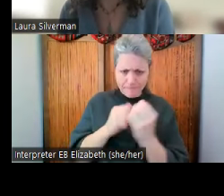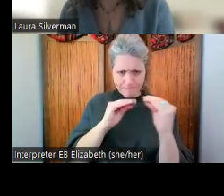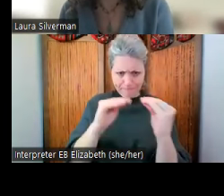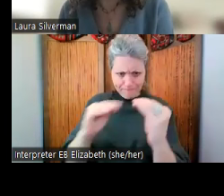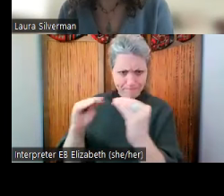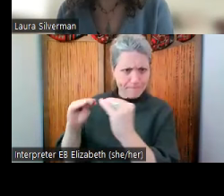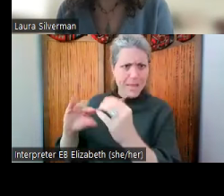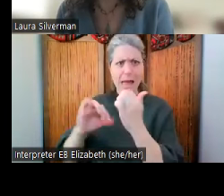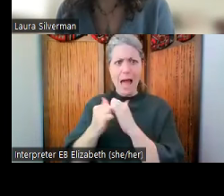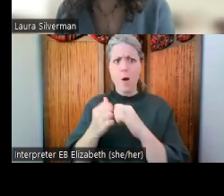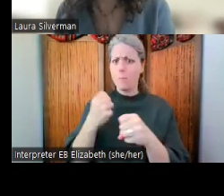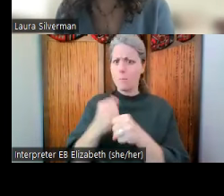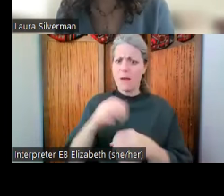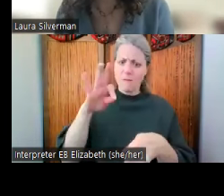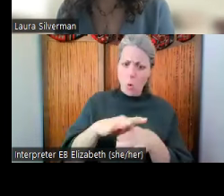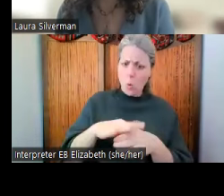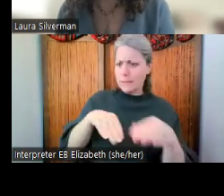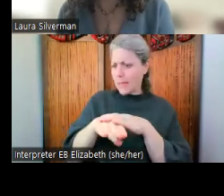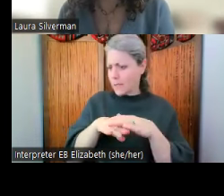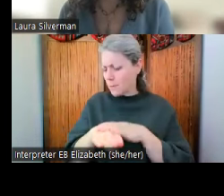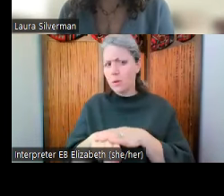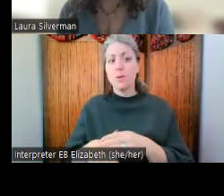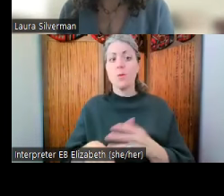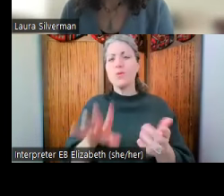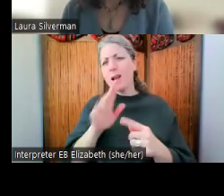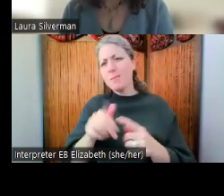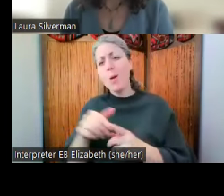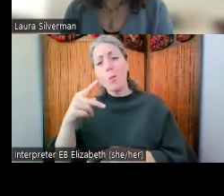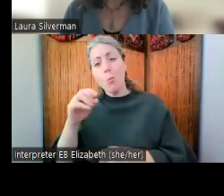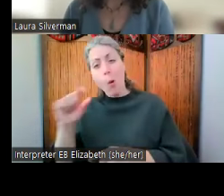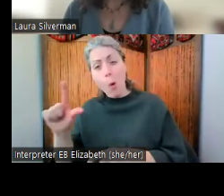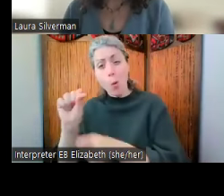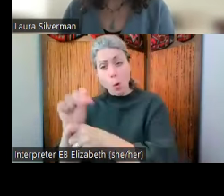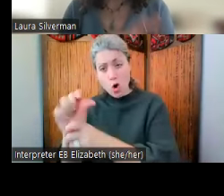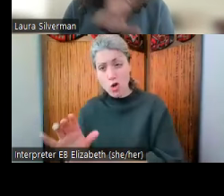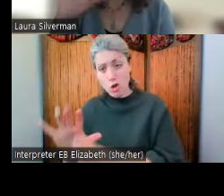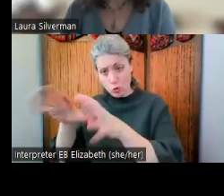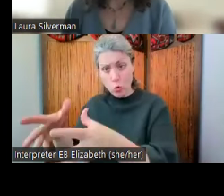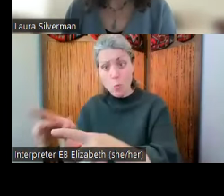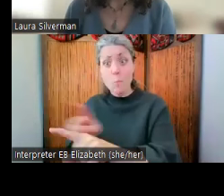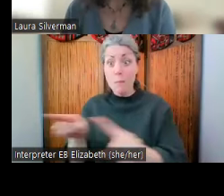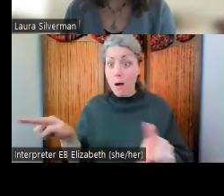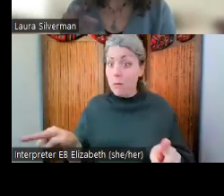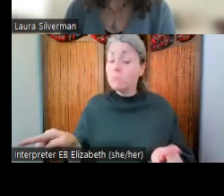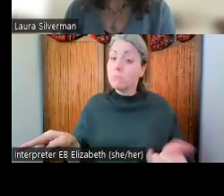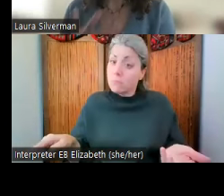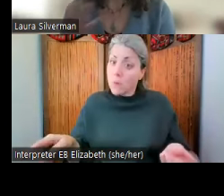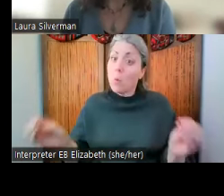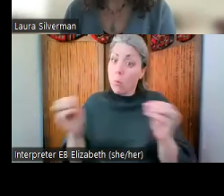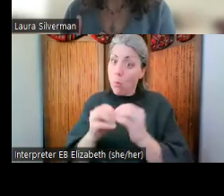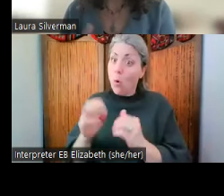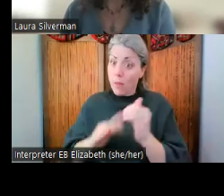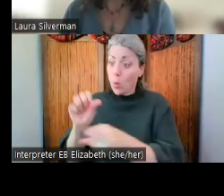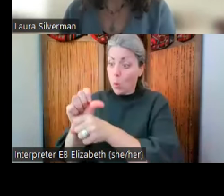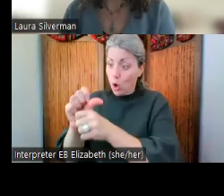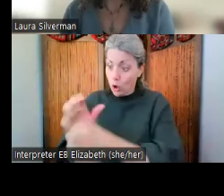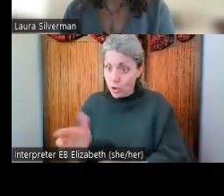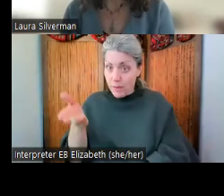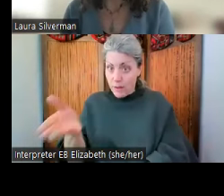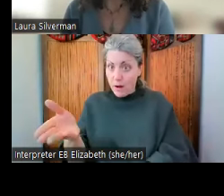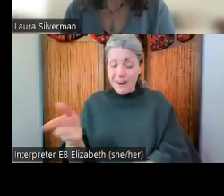We talked about poll workers, but really the group at a conference like